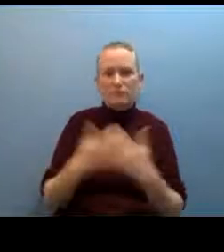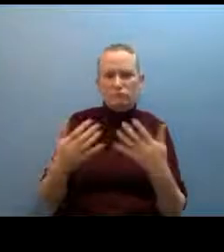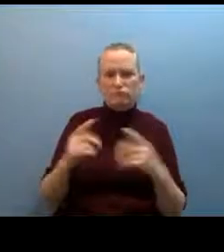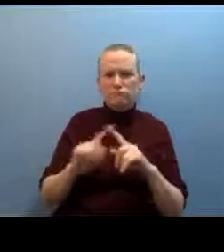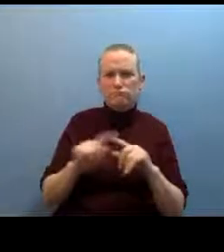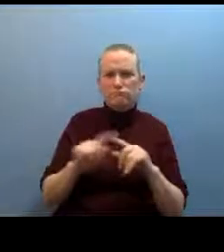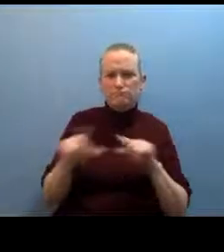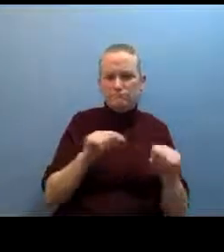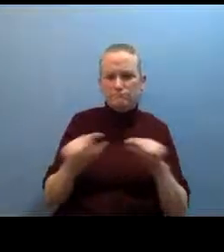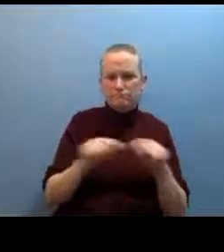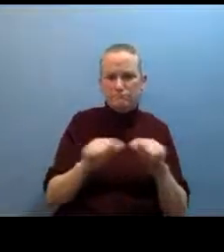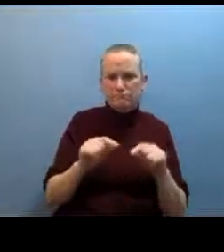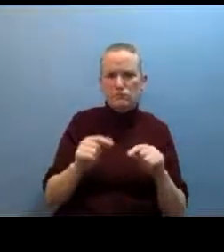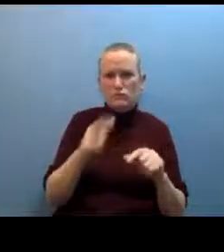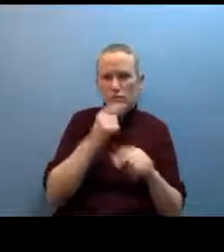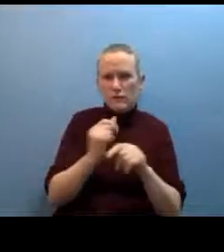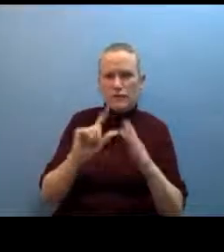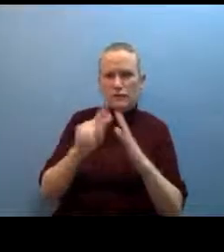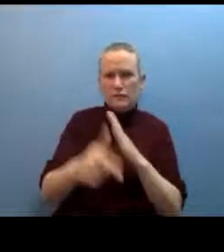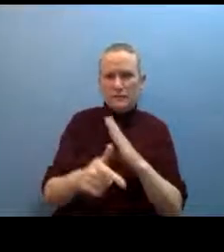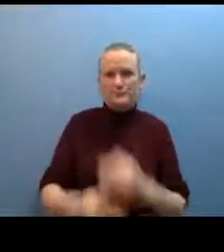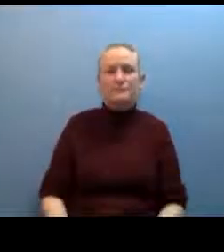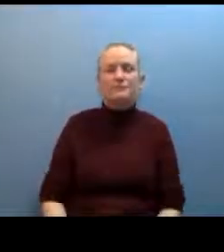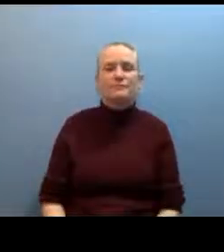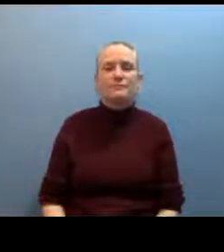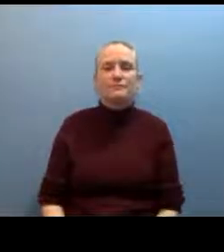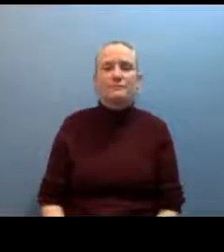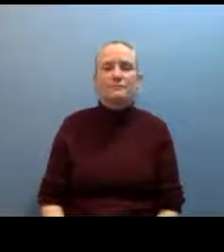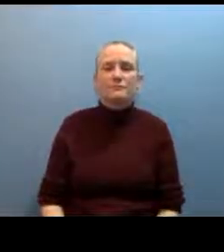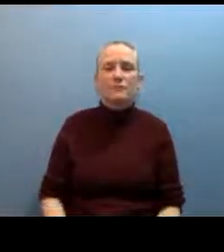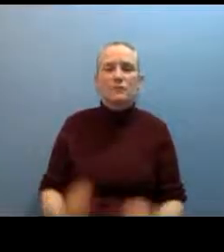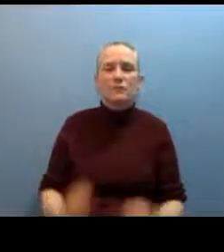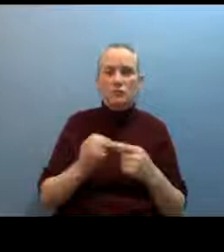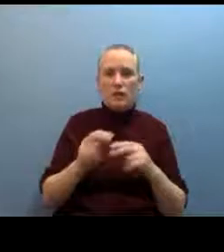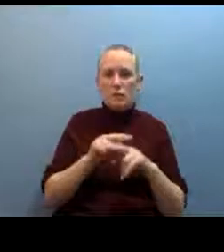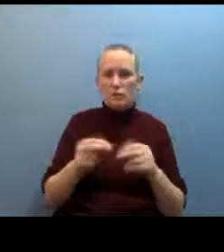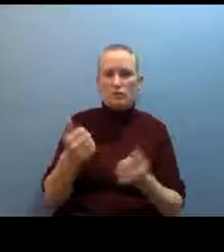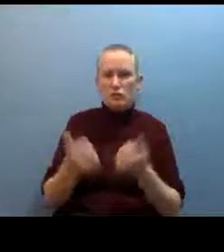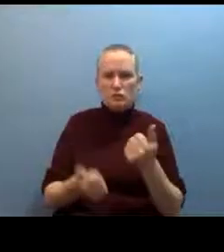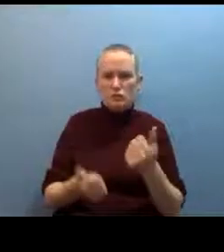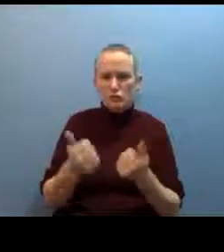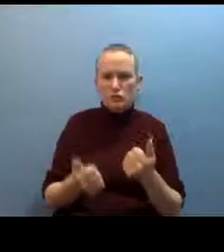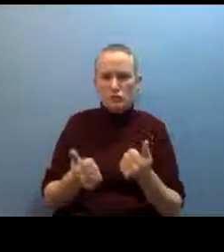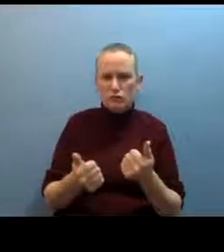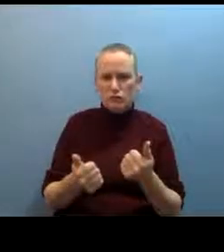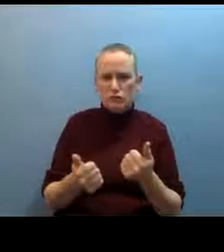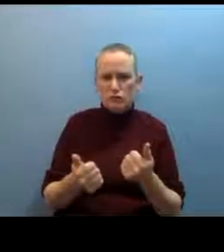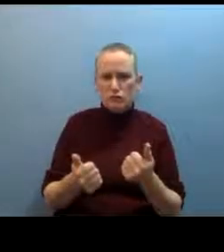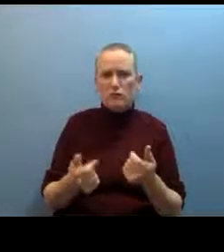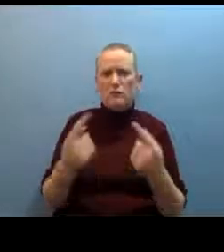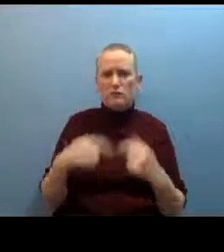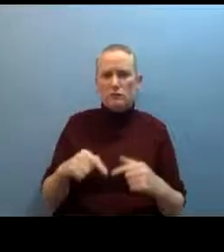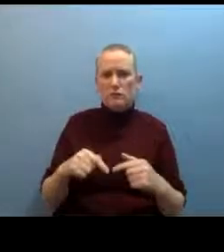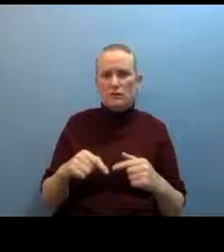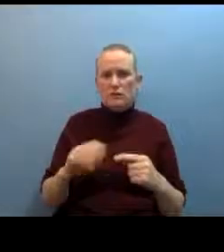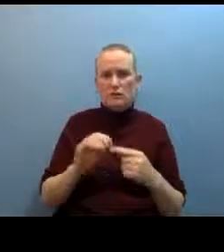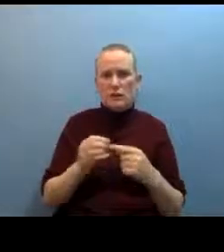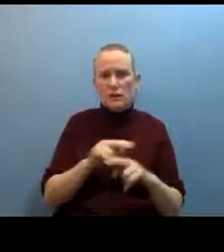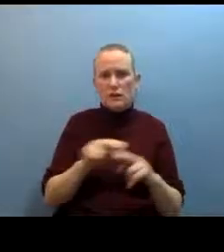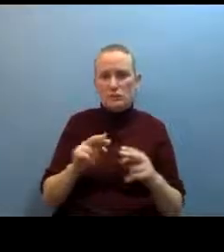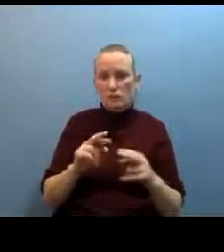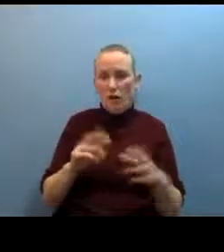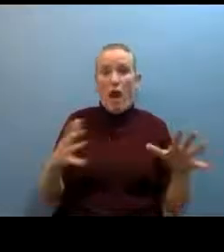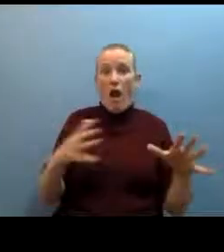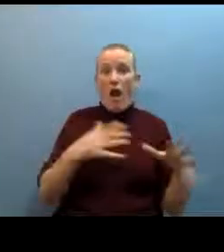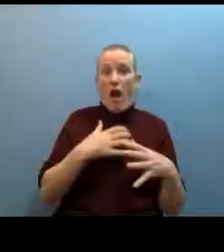we'll come to that. As we said, trying not to judge, trying not to overreact. I think a lot of young people hold